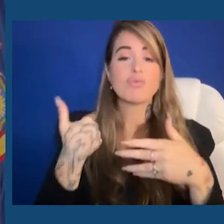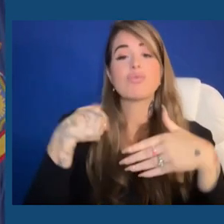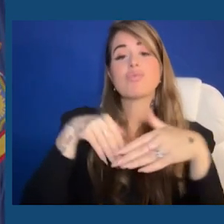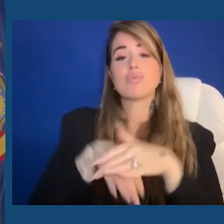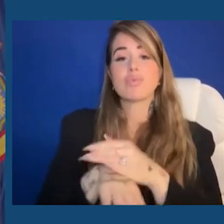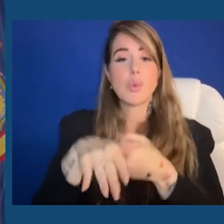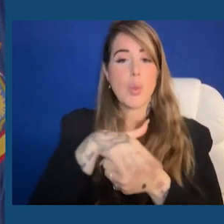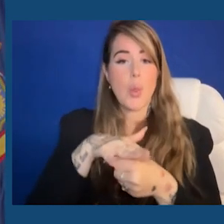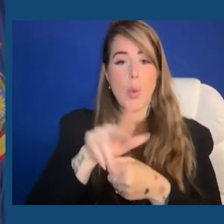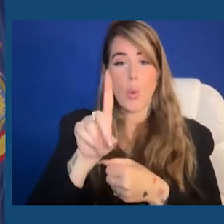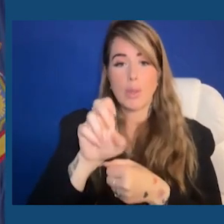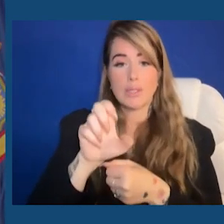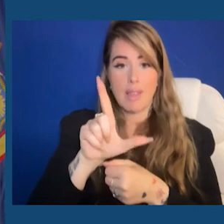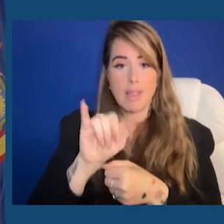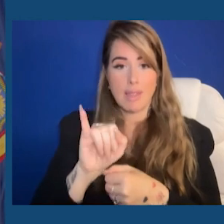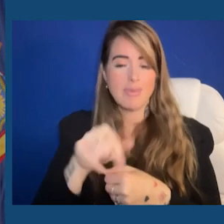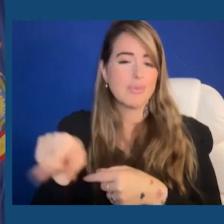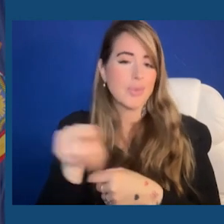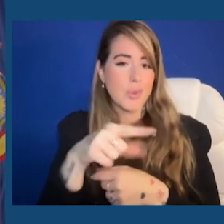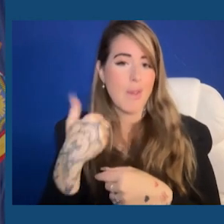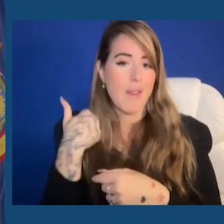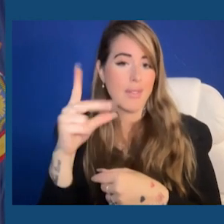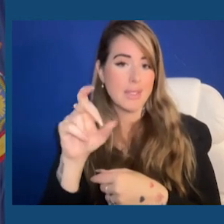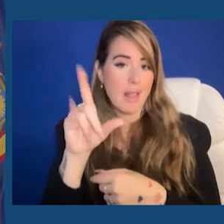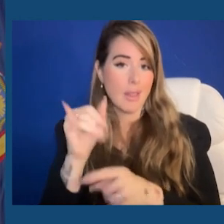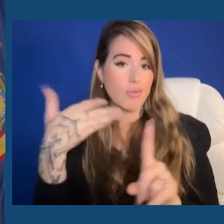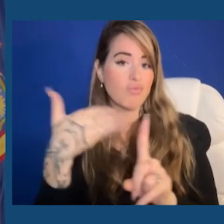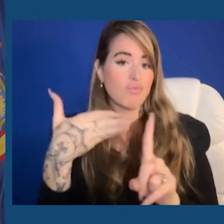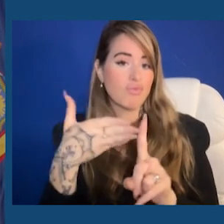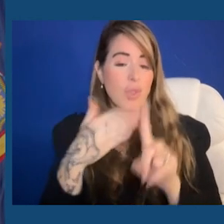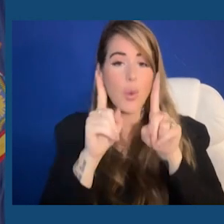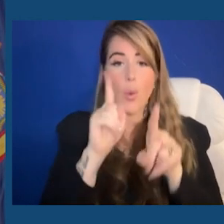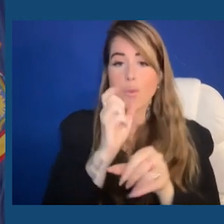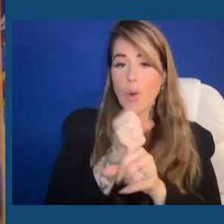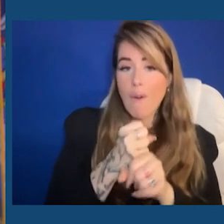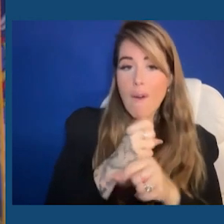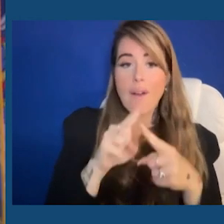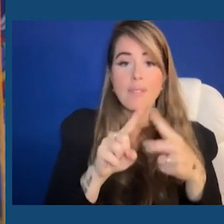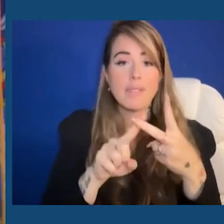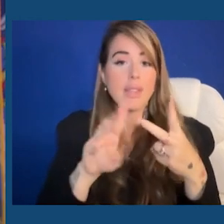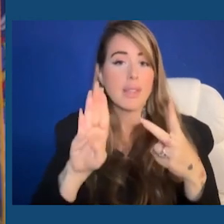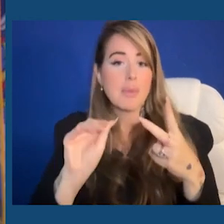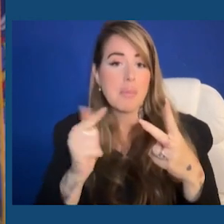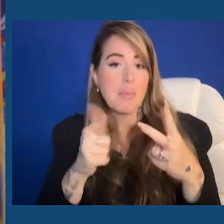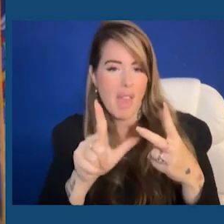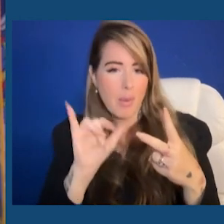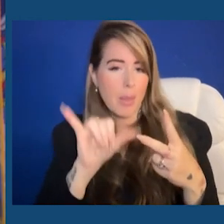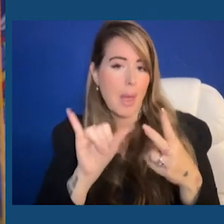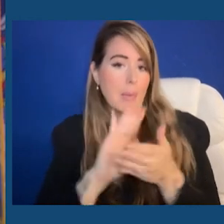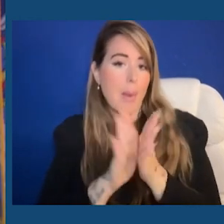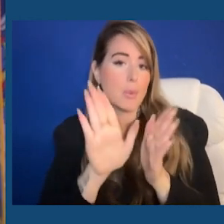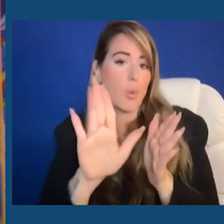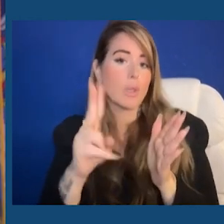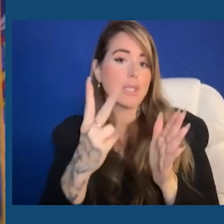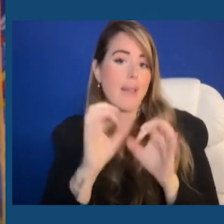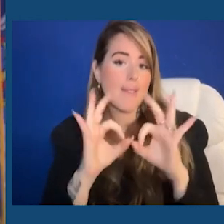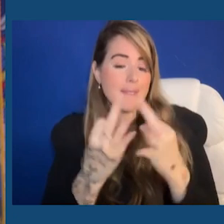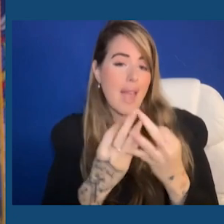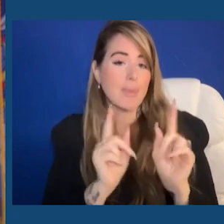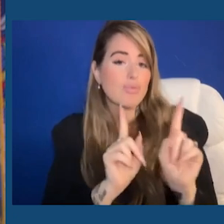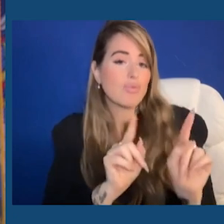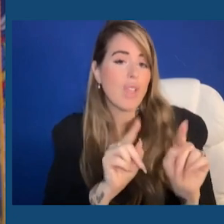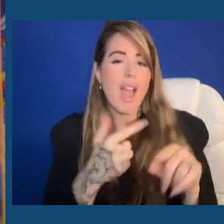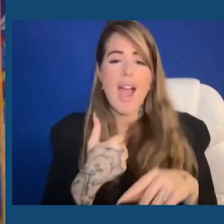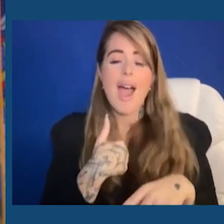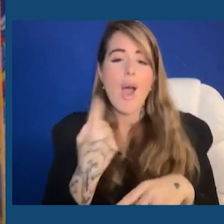think everybody here has a deli where they go to, where they get their coffee, they have their bagel, and they become like a second family to you. I always joke they